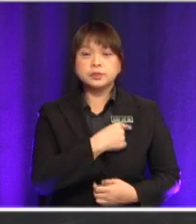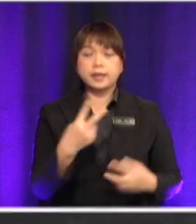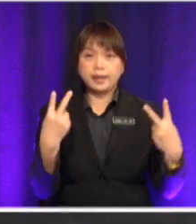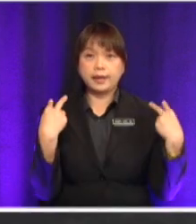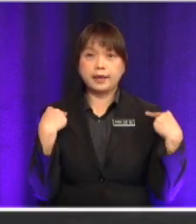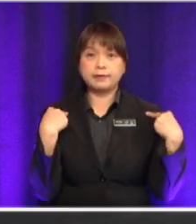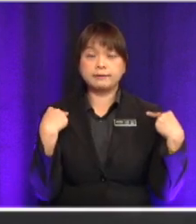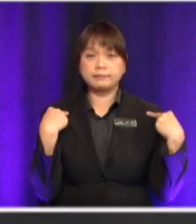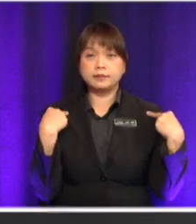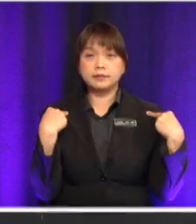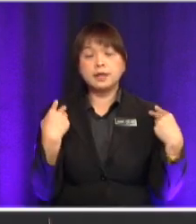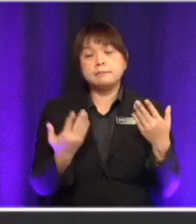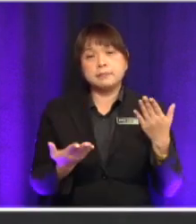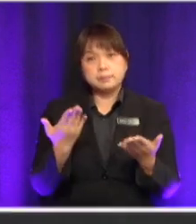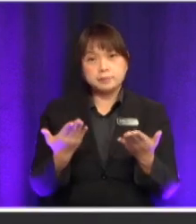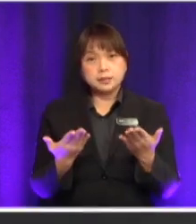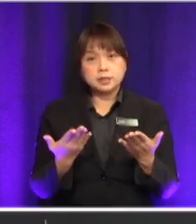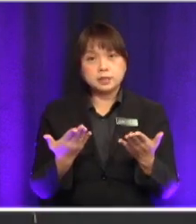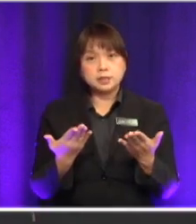is I love to watch